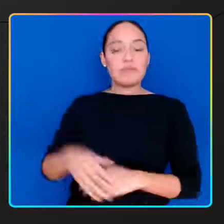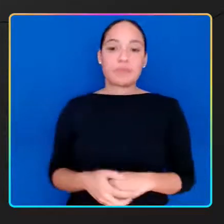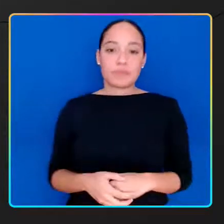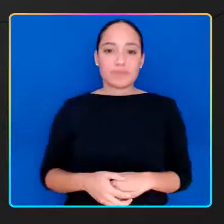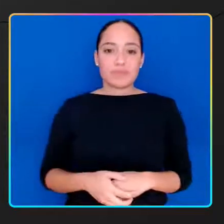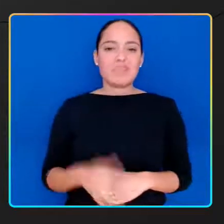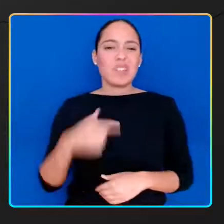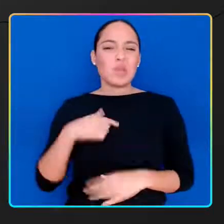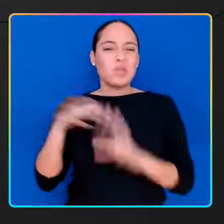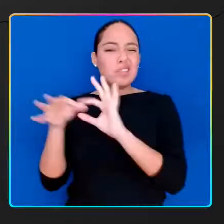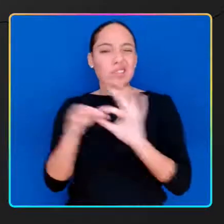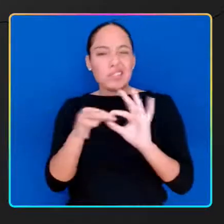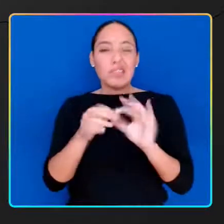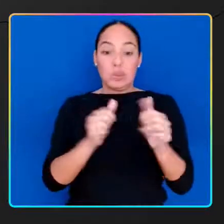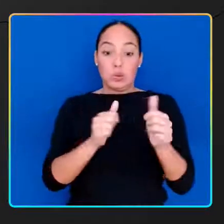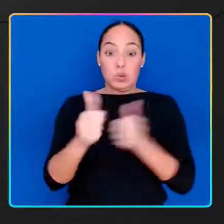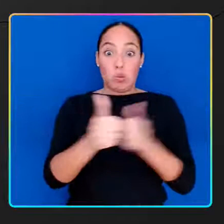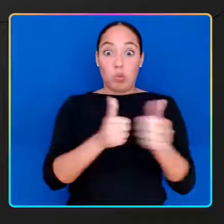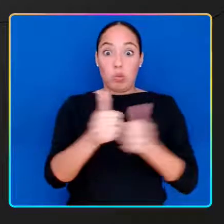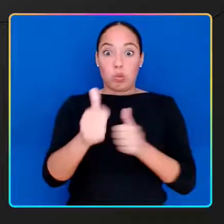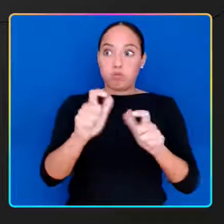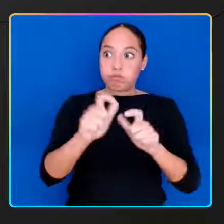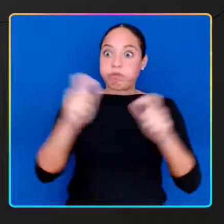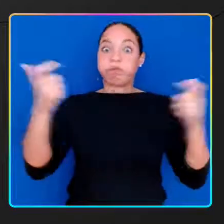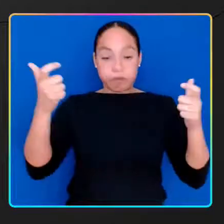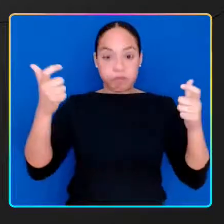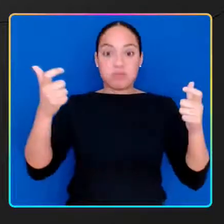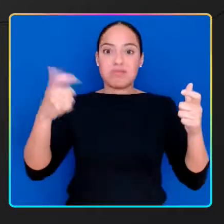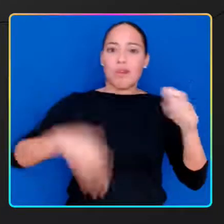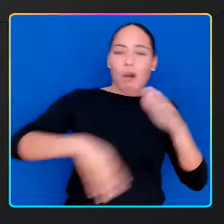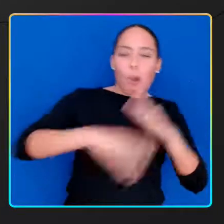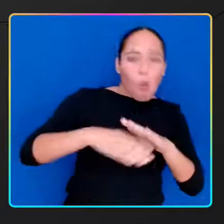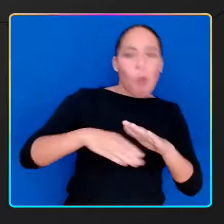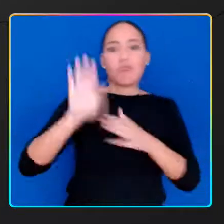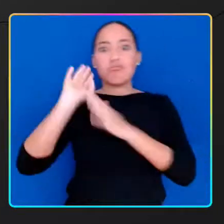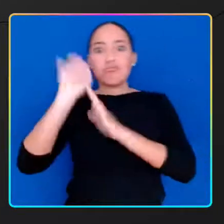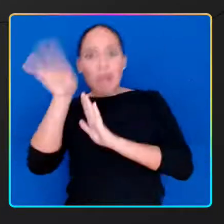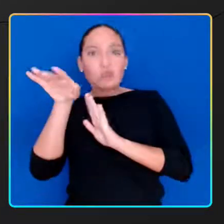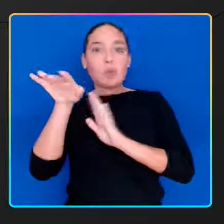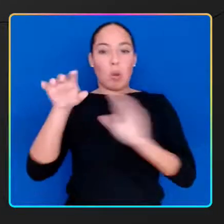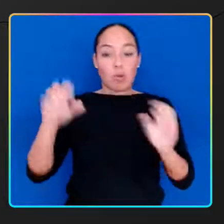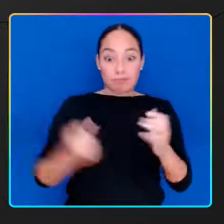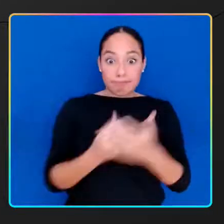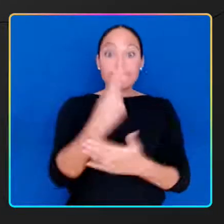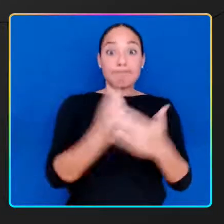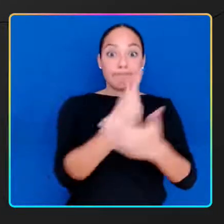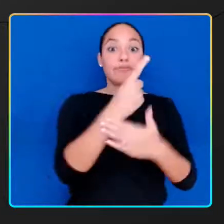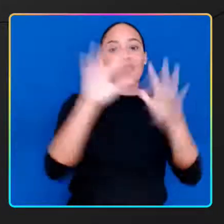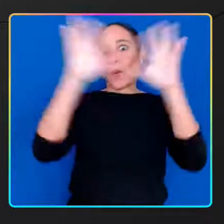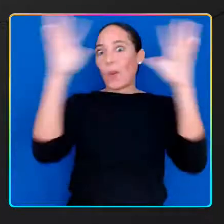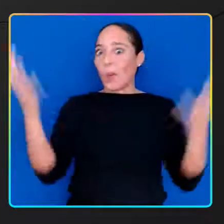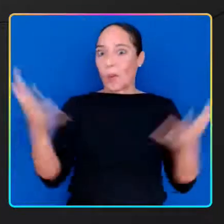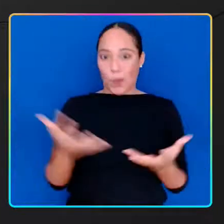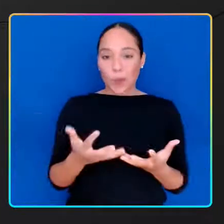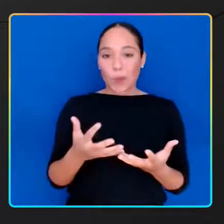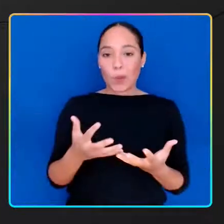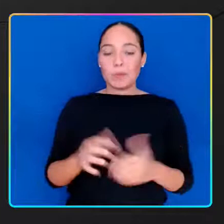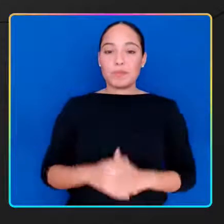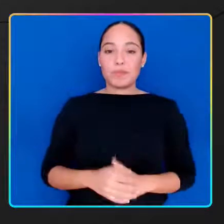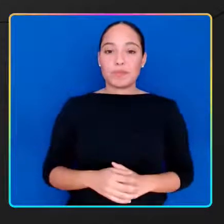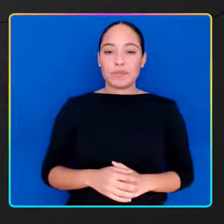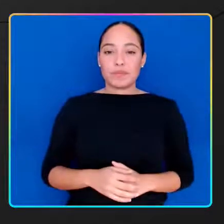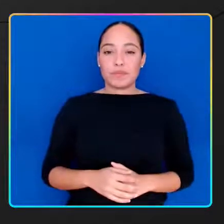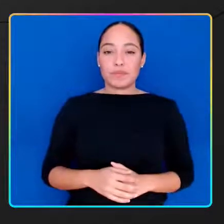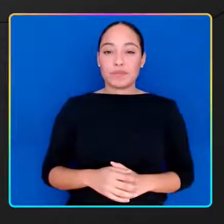and entertainment around the world. And especially in the Innovation Lab, our job is thinking